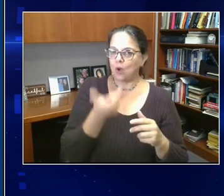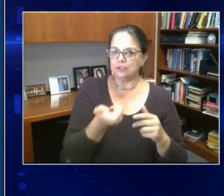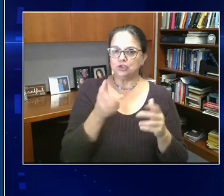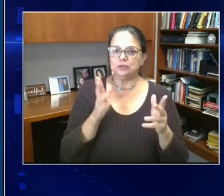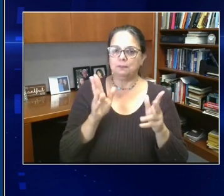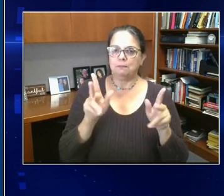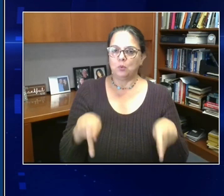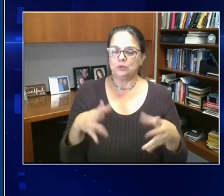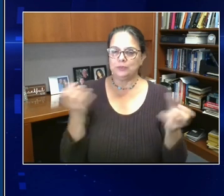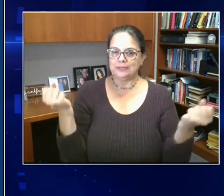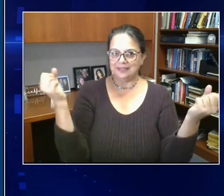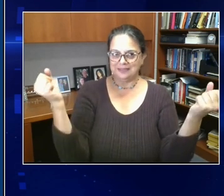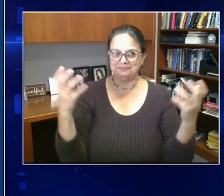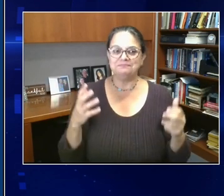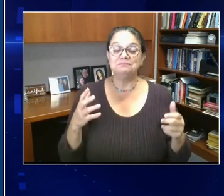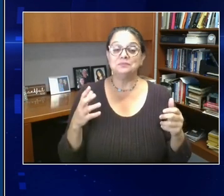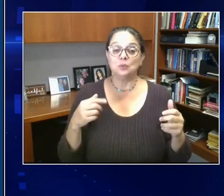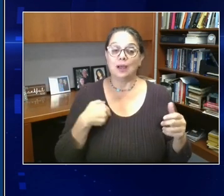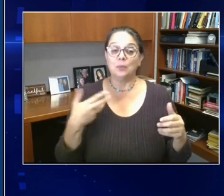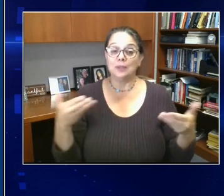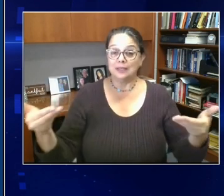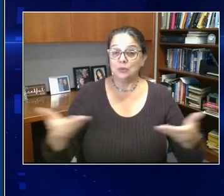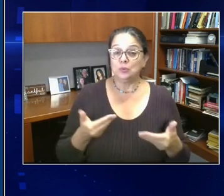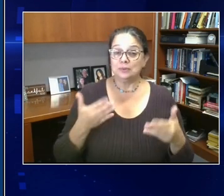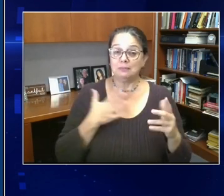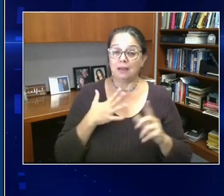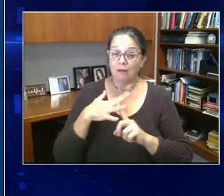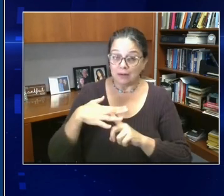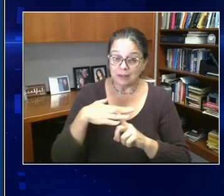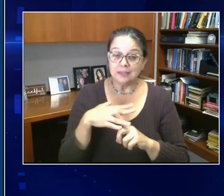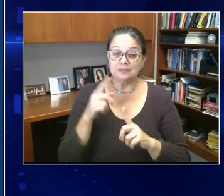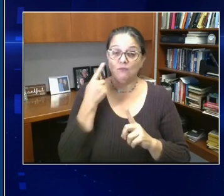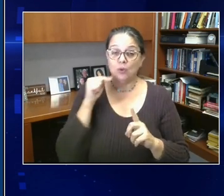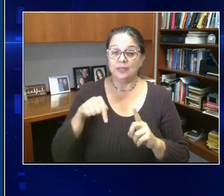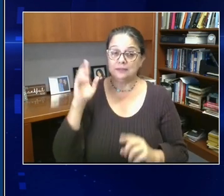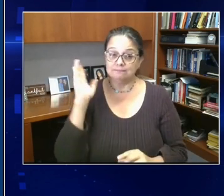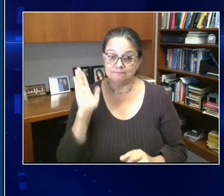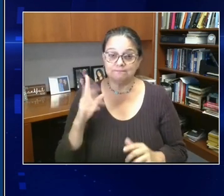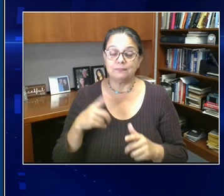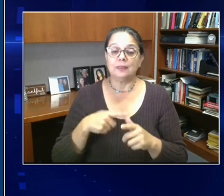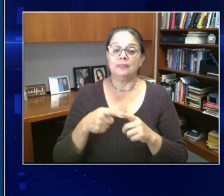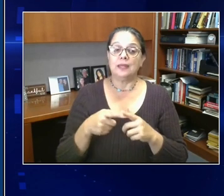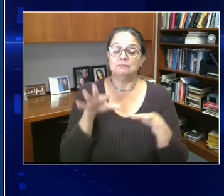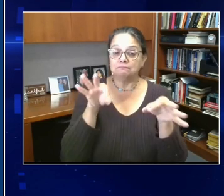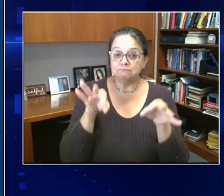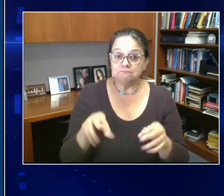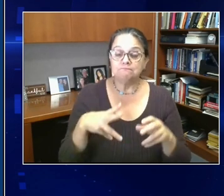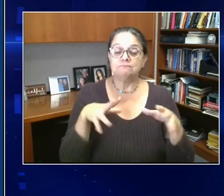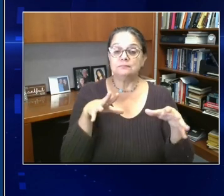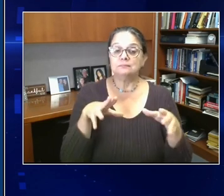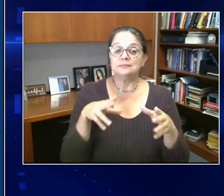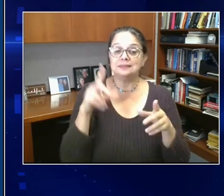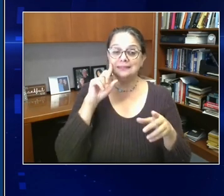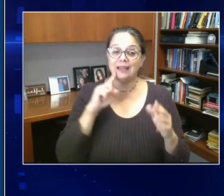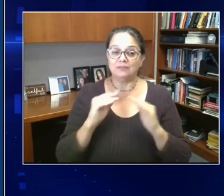slide and then look back at the signing presenter. So I will introduce my context for this